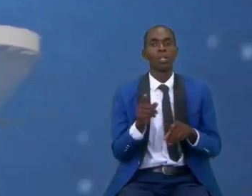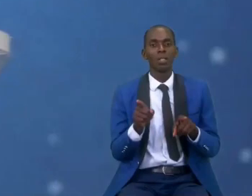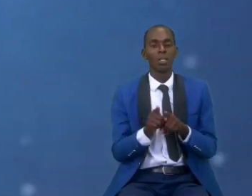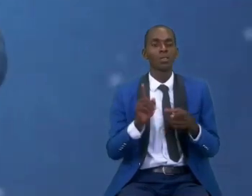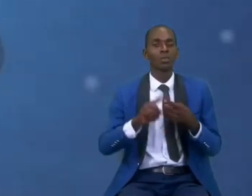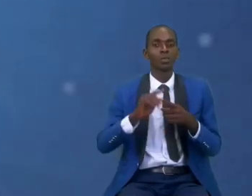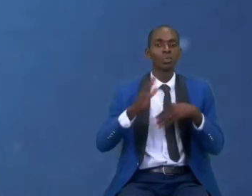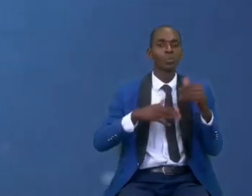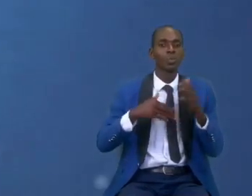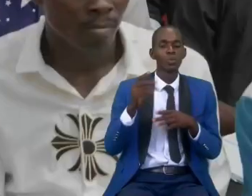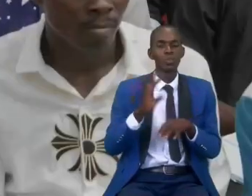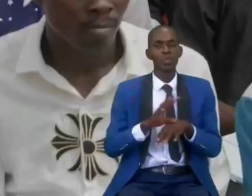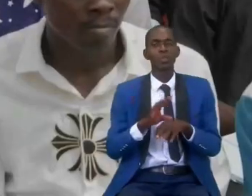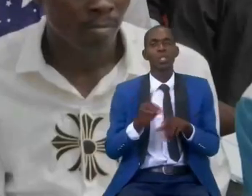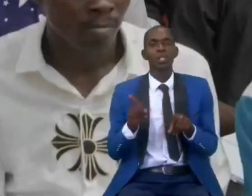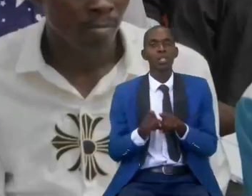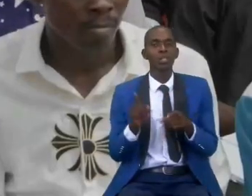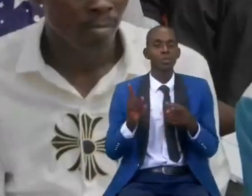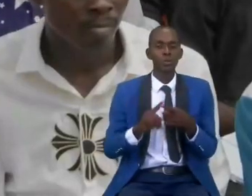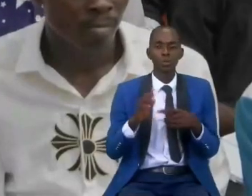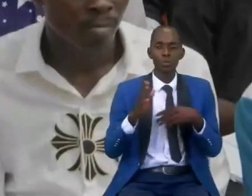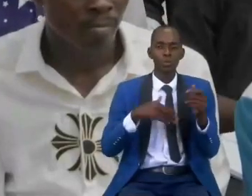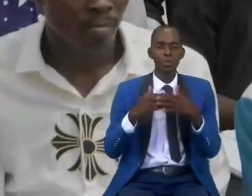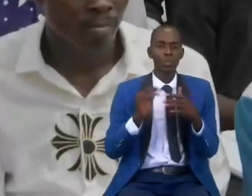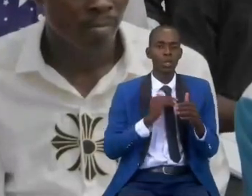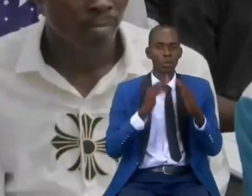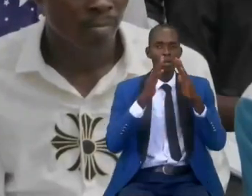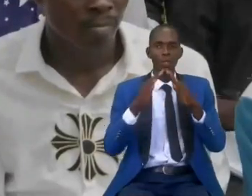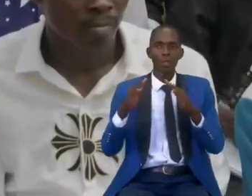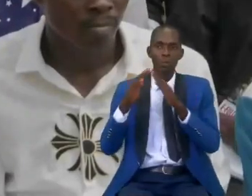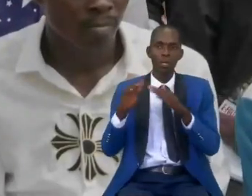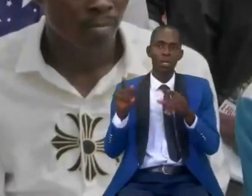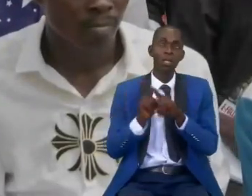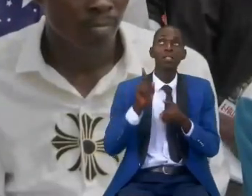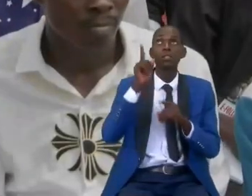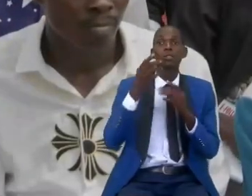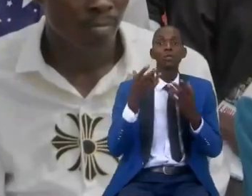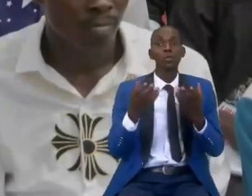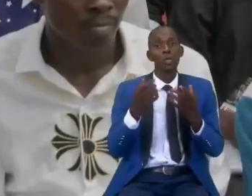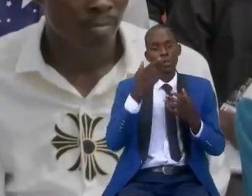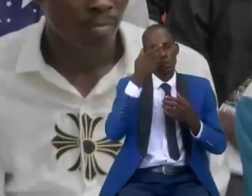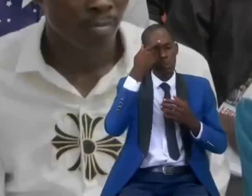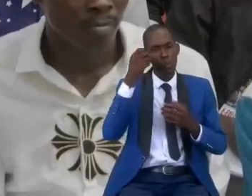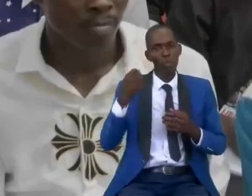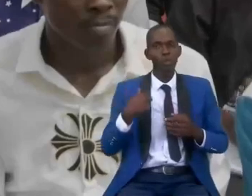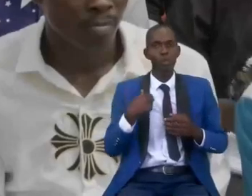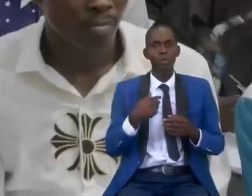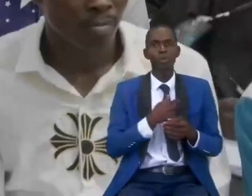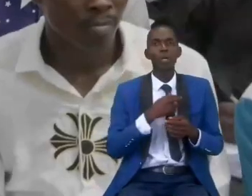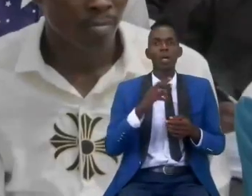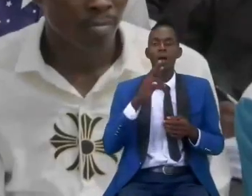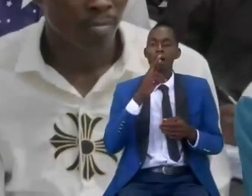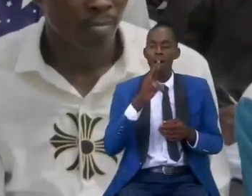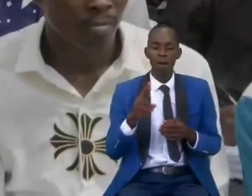he wants, because we're created for engagement. Now